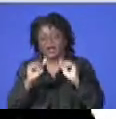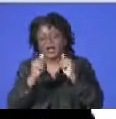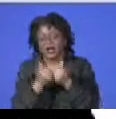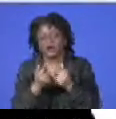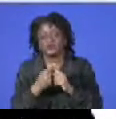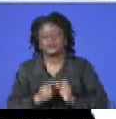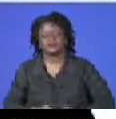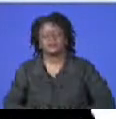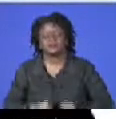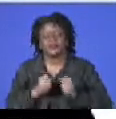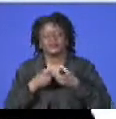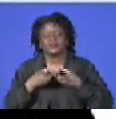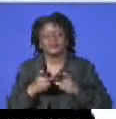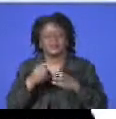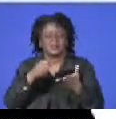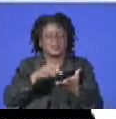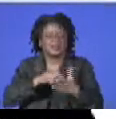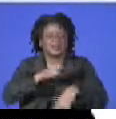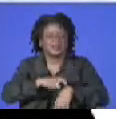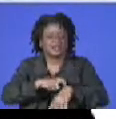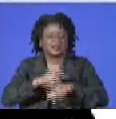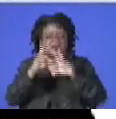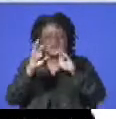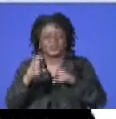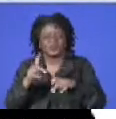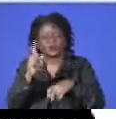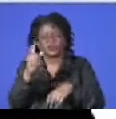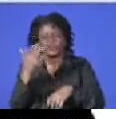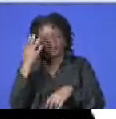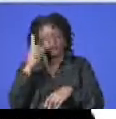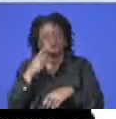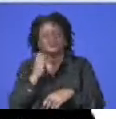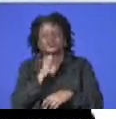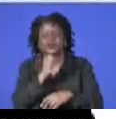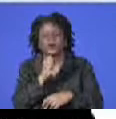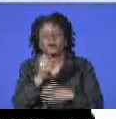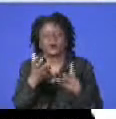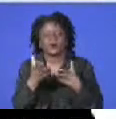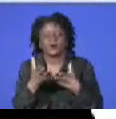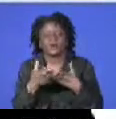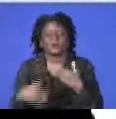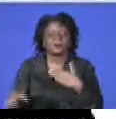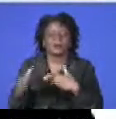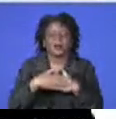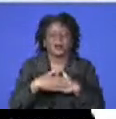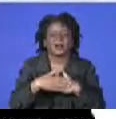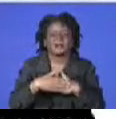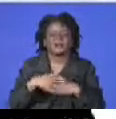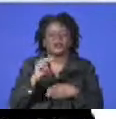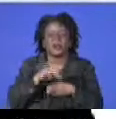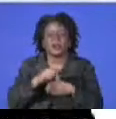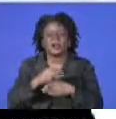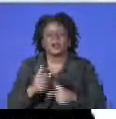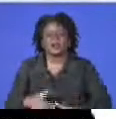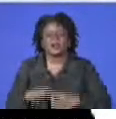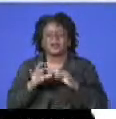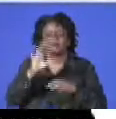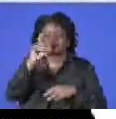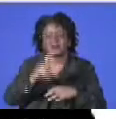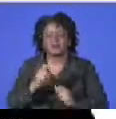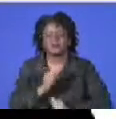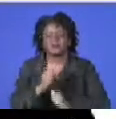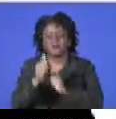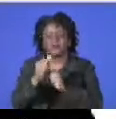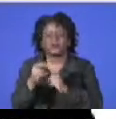of testing. One thing is for sure, if you want to get back to normal life, you will have to abide by the rules and stay